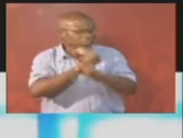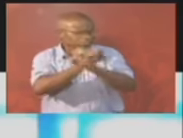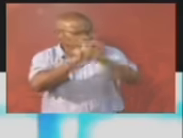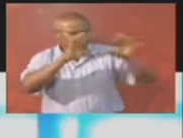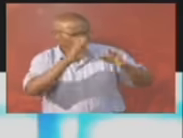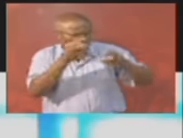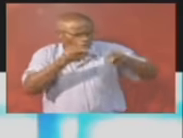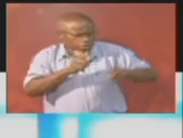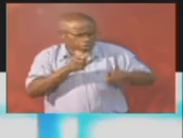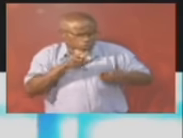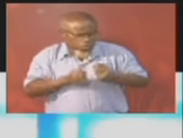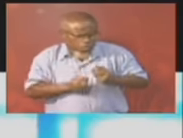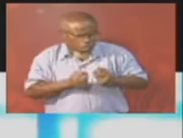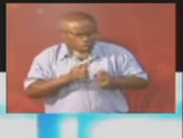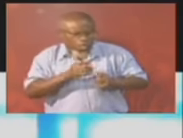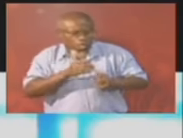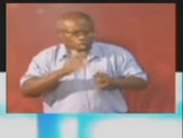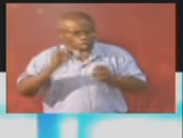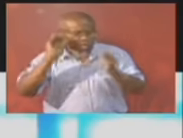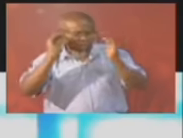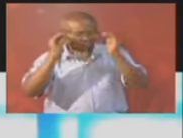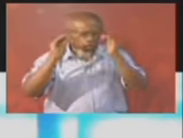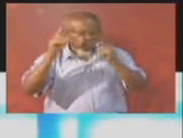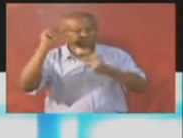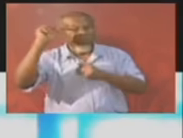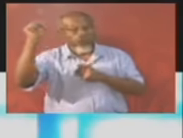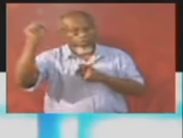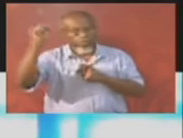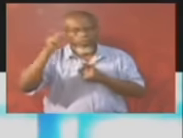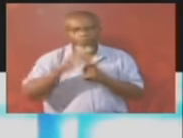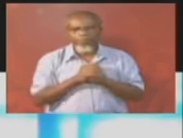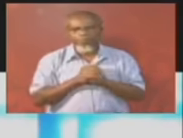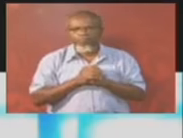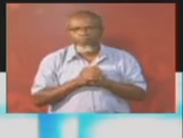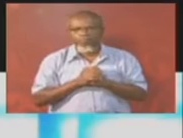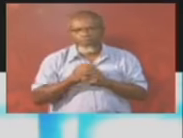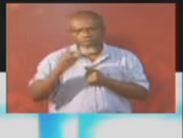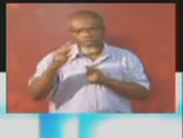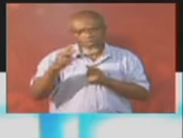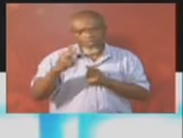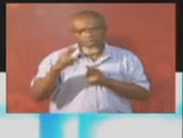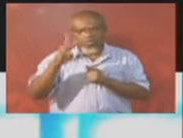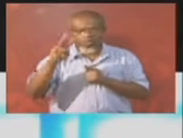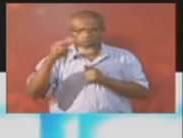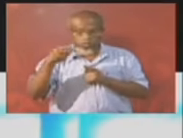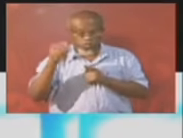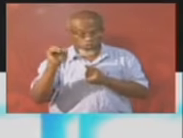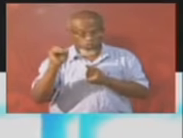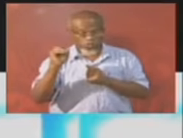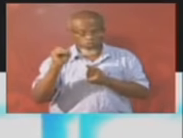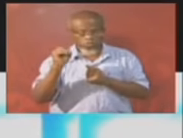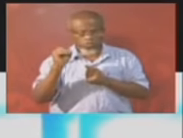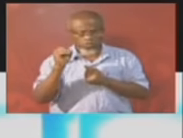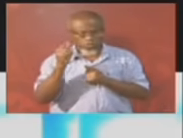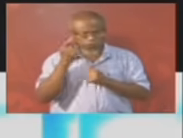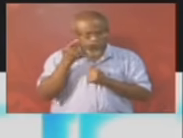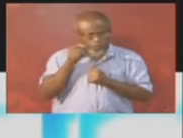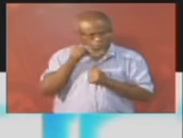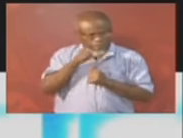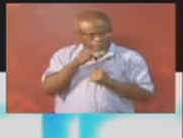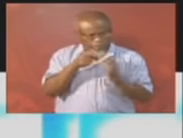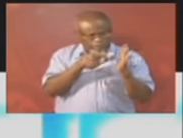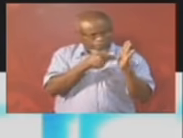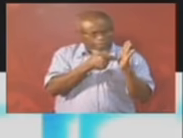questions this morning. The WHO was recently cited in a report saying that the death toll globally